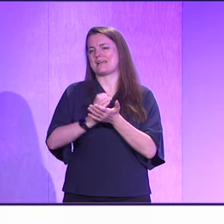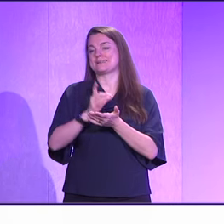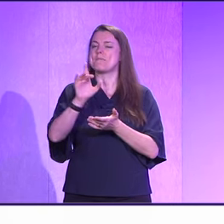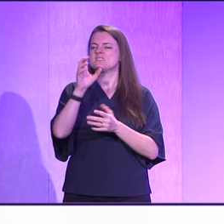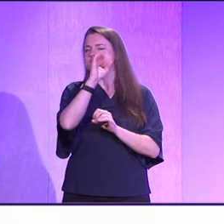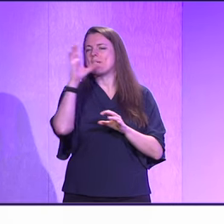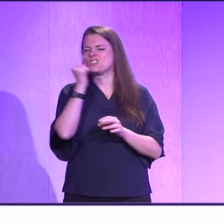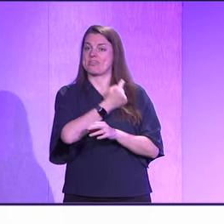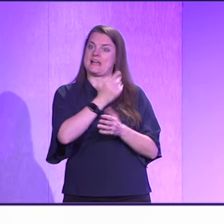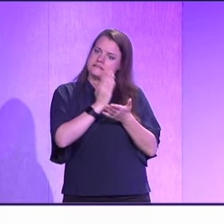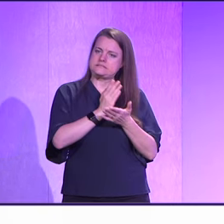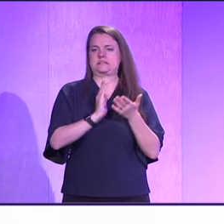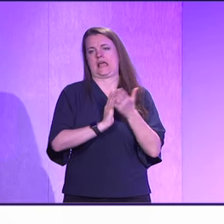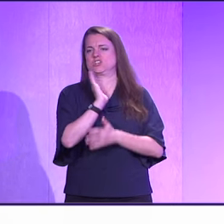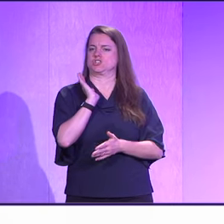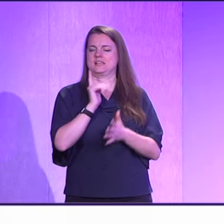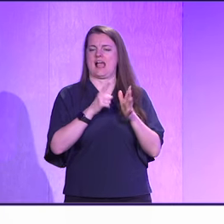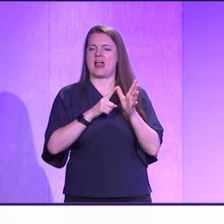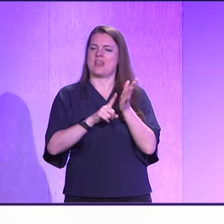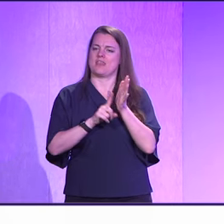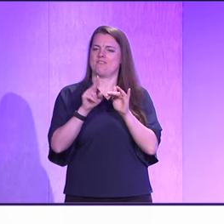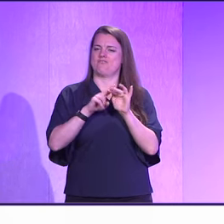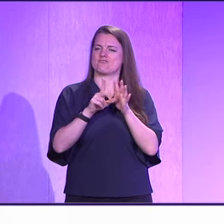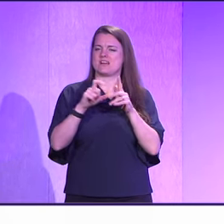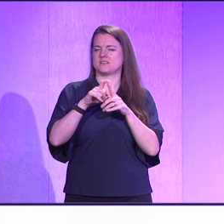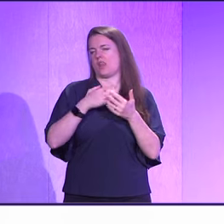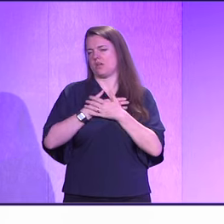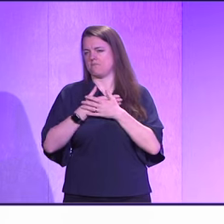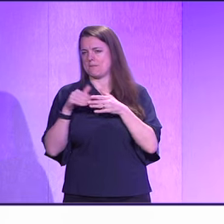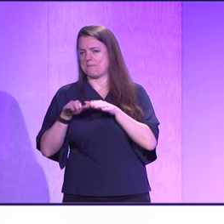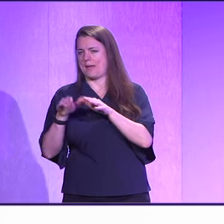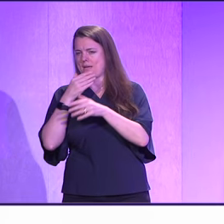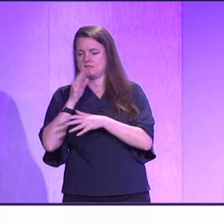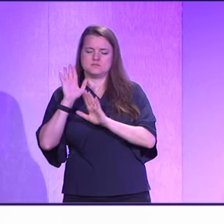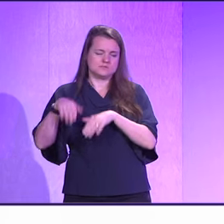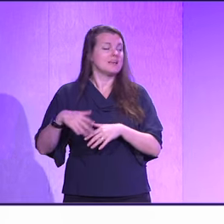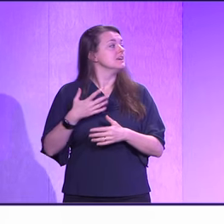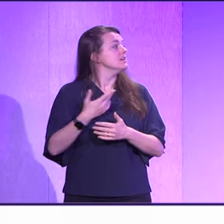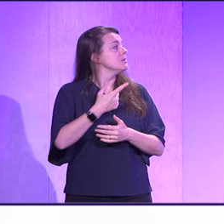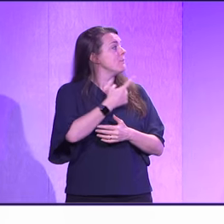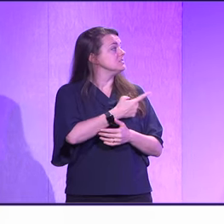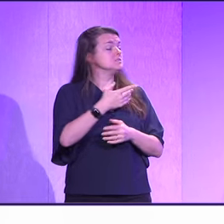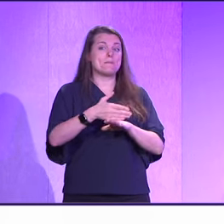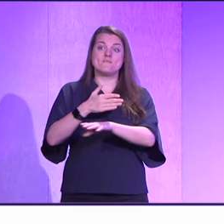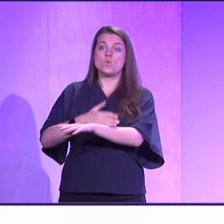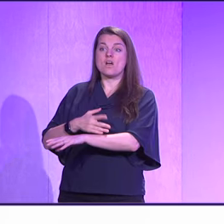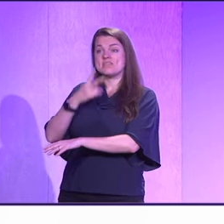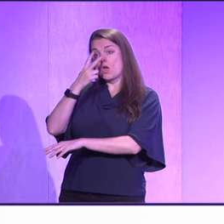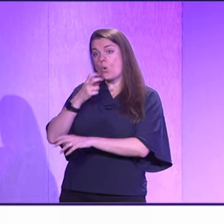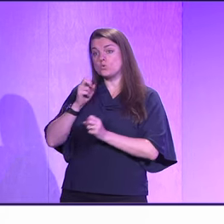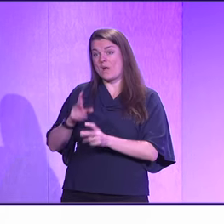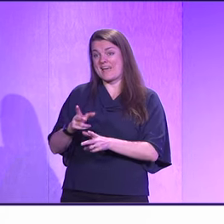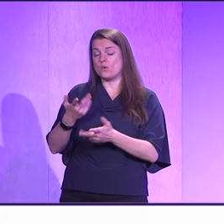that's Alfred from Batman, right? So before automation, the older way of delivering things was a white